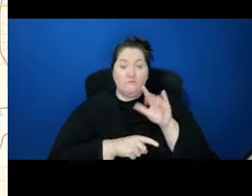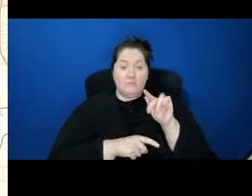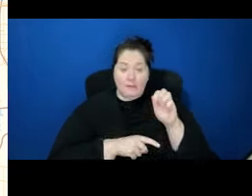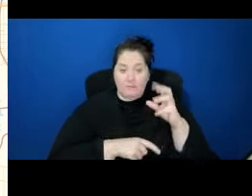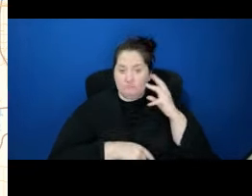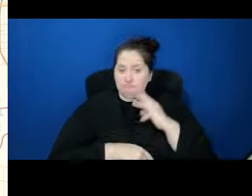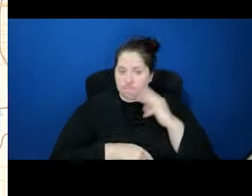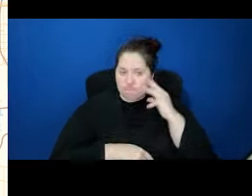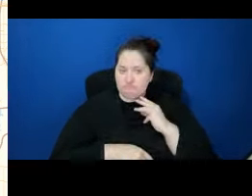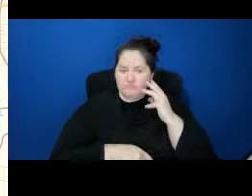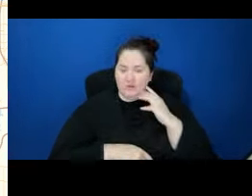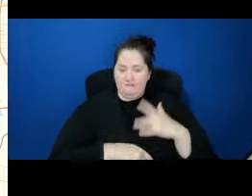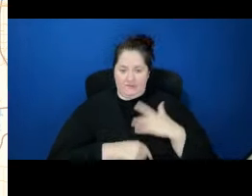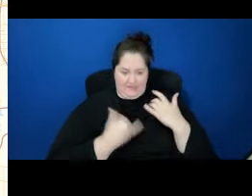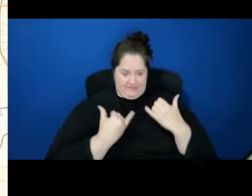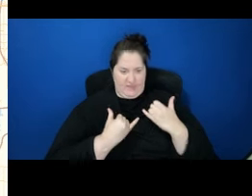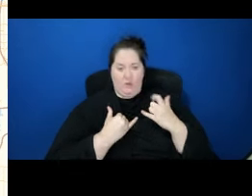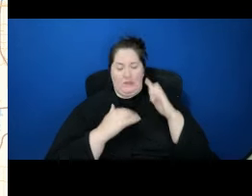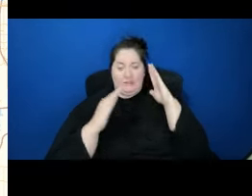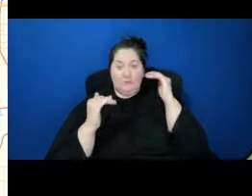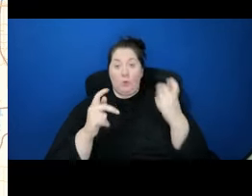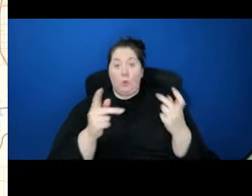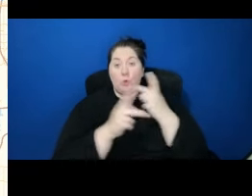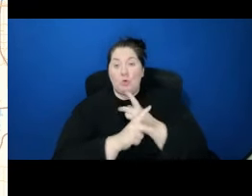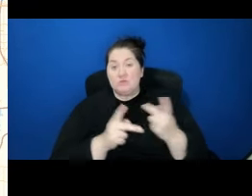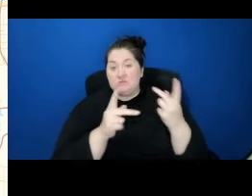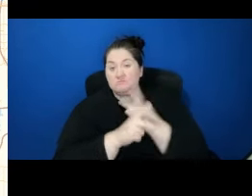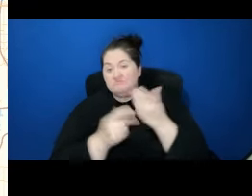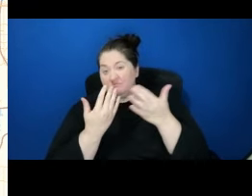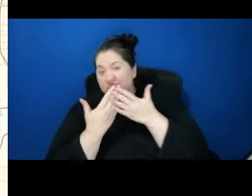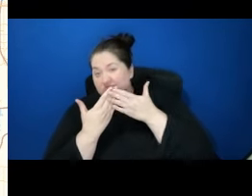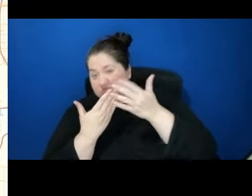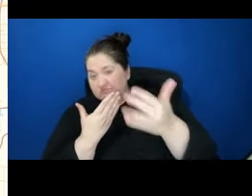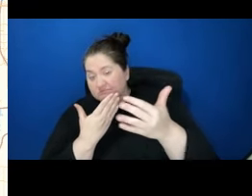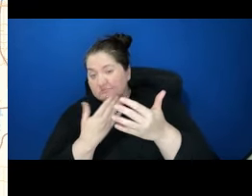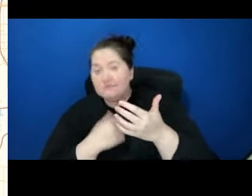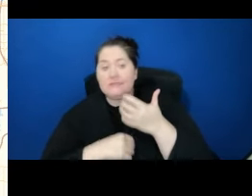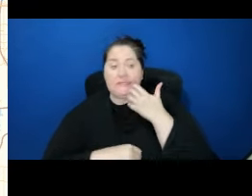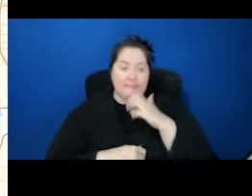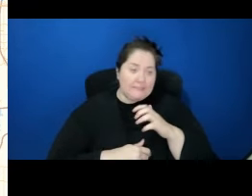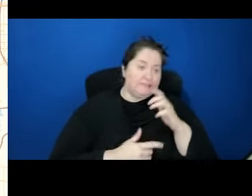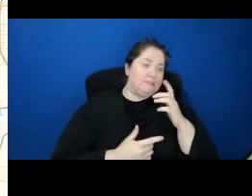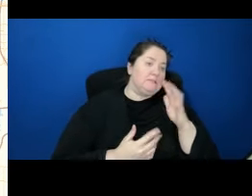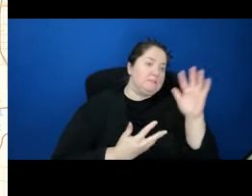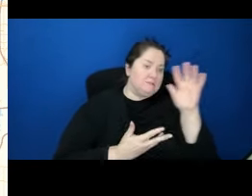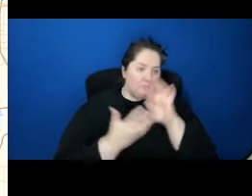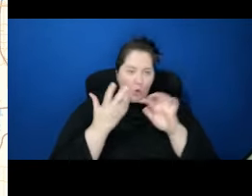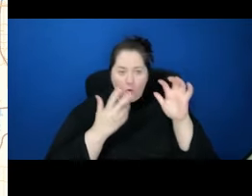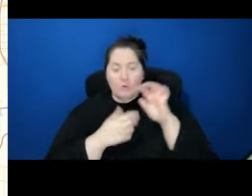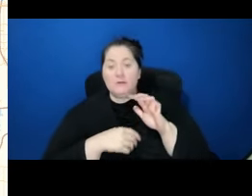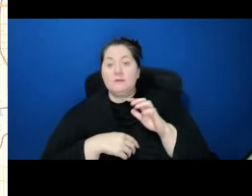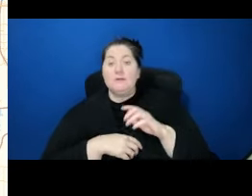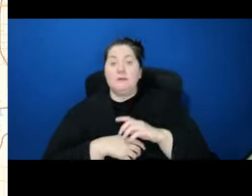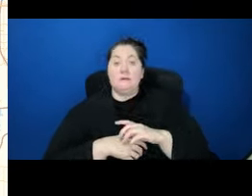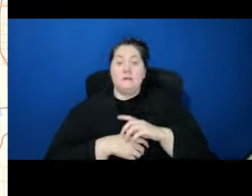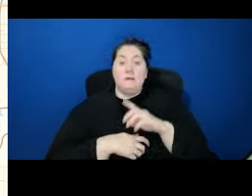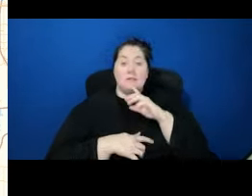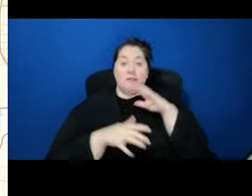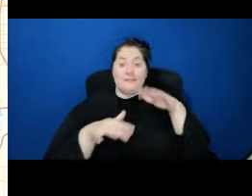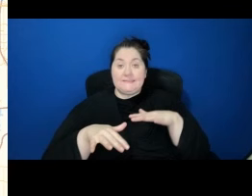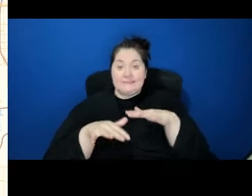and being felt now and are expected to get worse in the future. Heat and smoke, sea level rise and